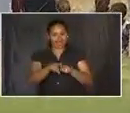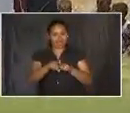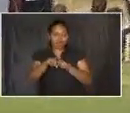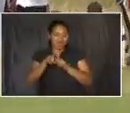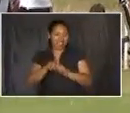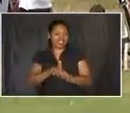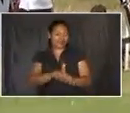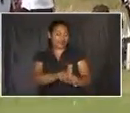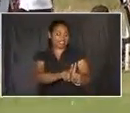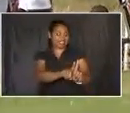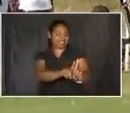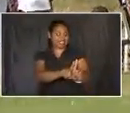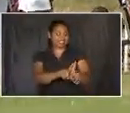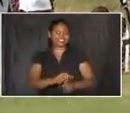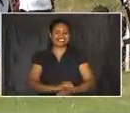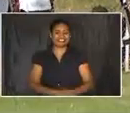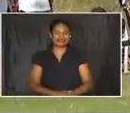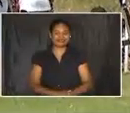color.